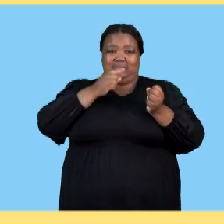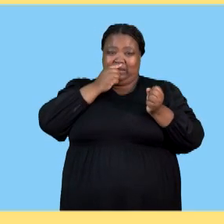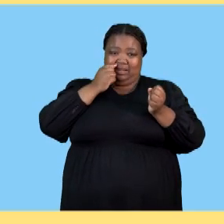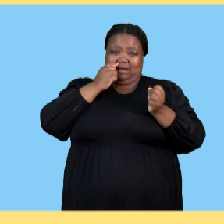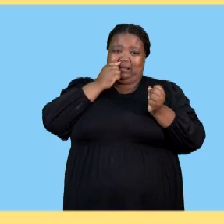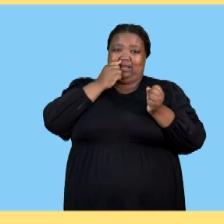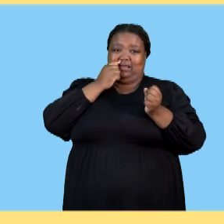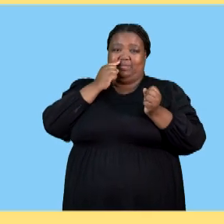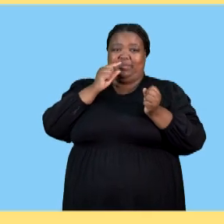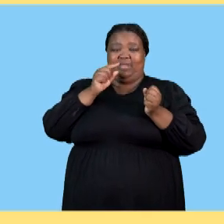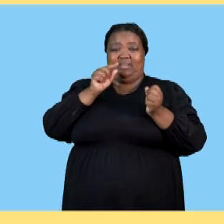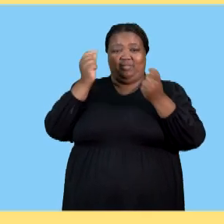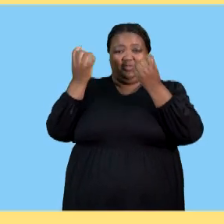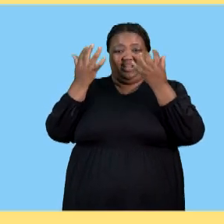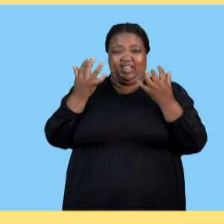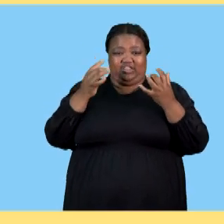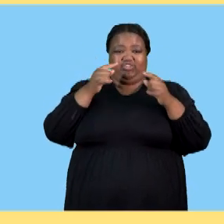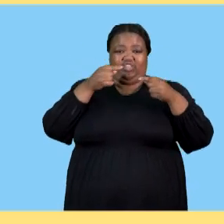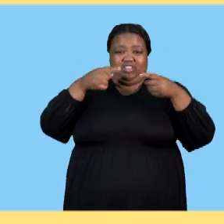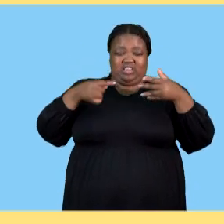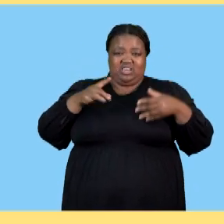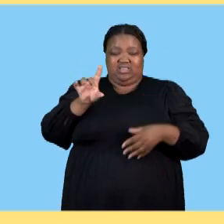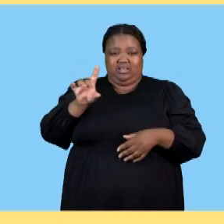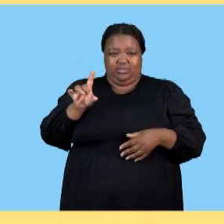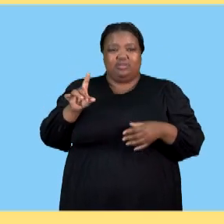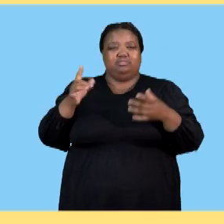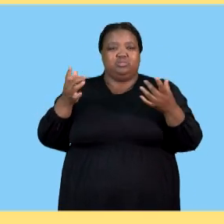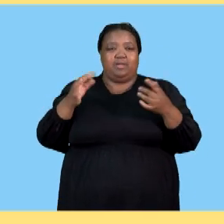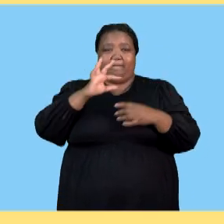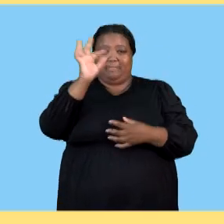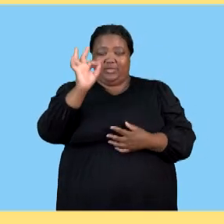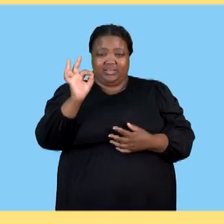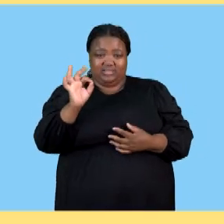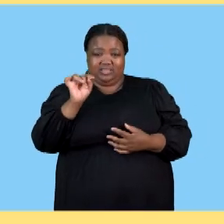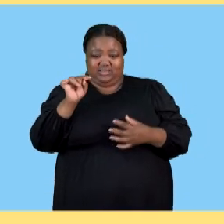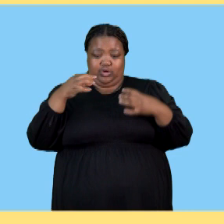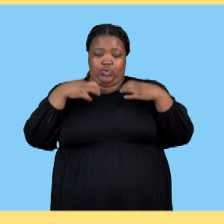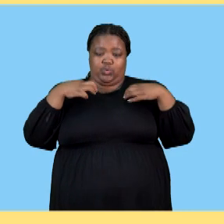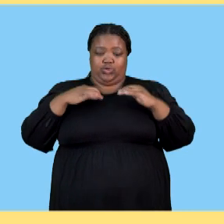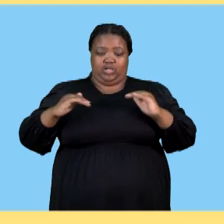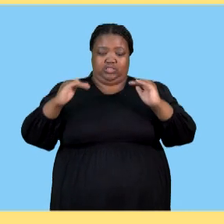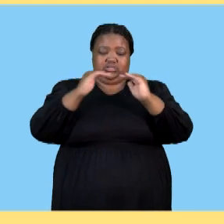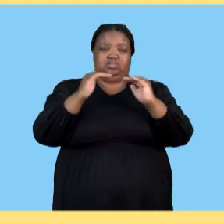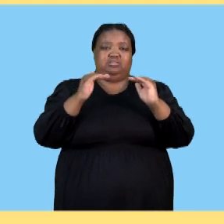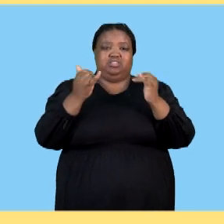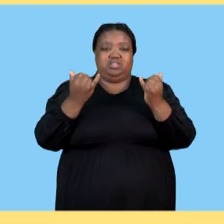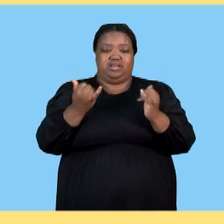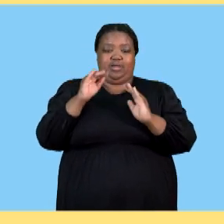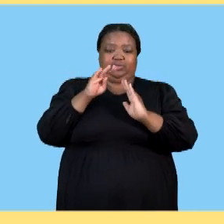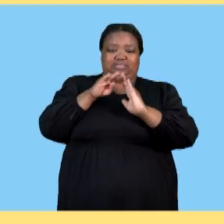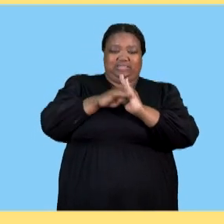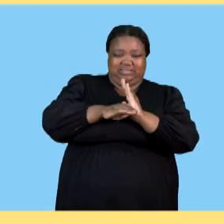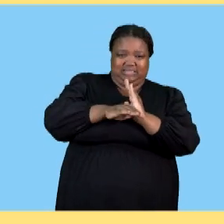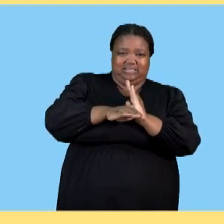the name of the financial indicator. The percentage return on owner's equity has decreased. This is